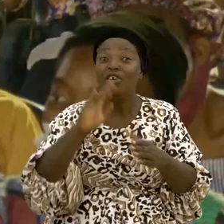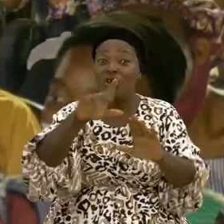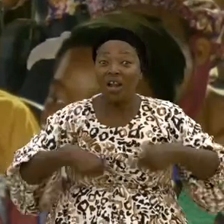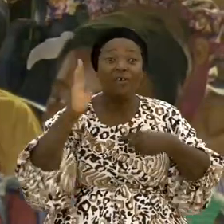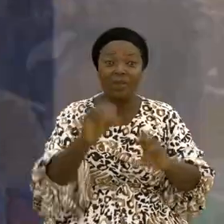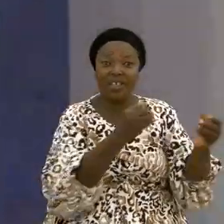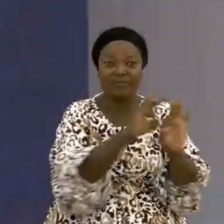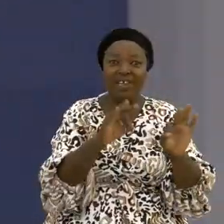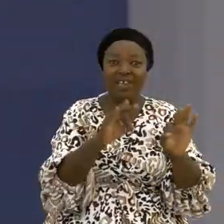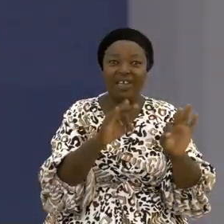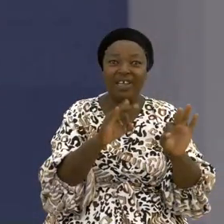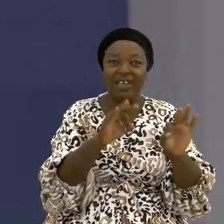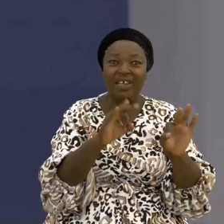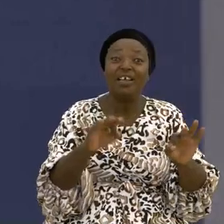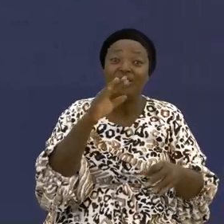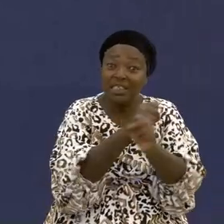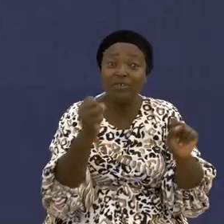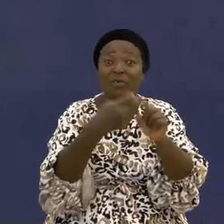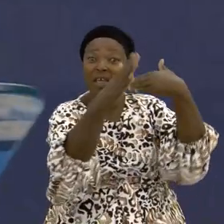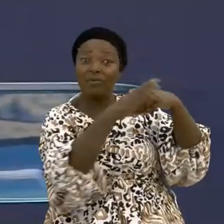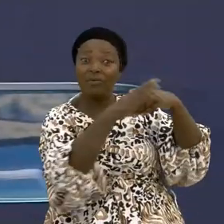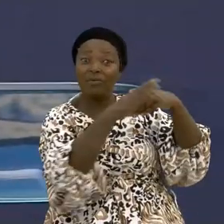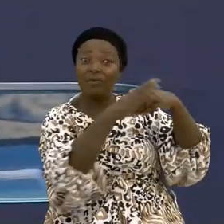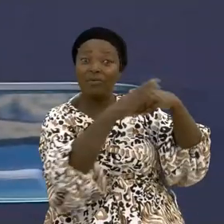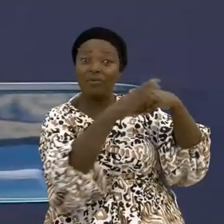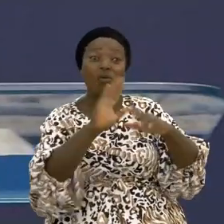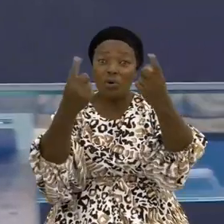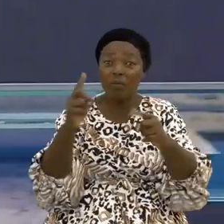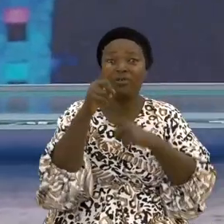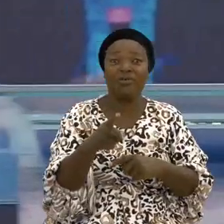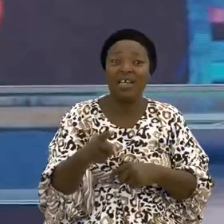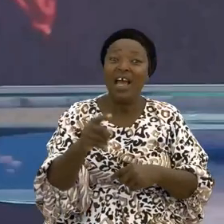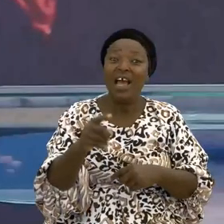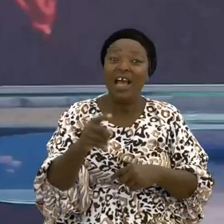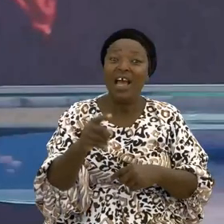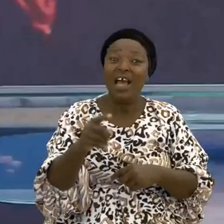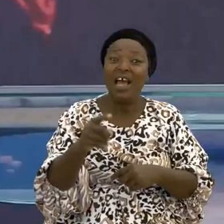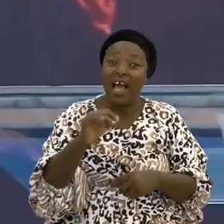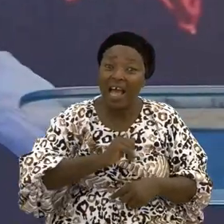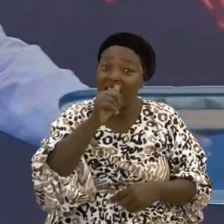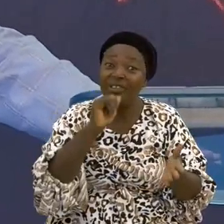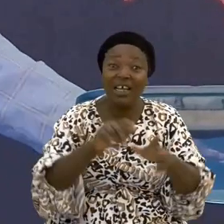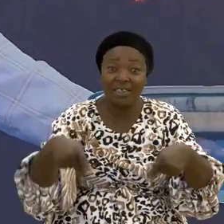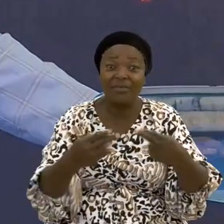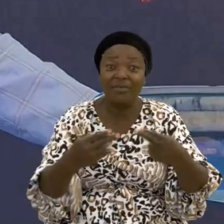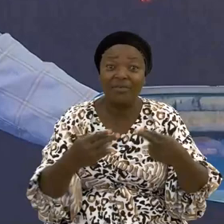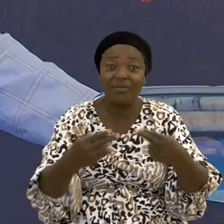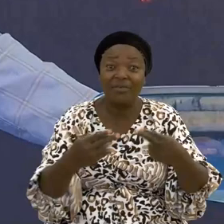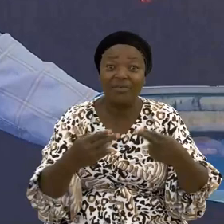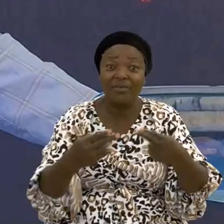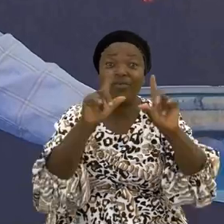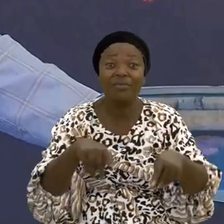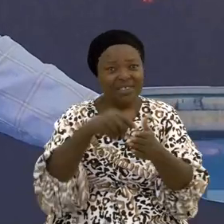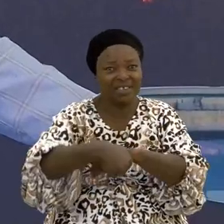will be set free. Salvation from heaven will come unto you. I am that Philip tonight. I